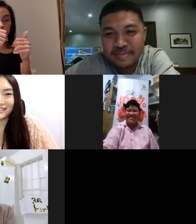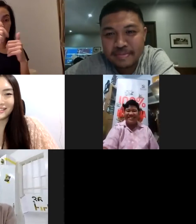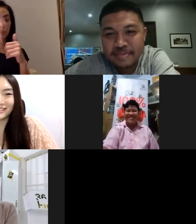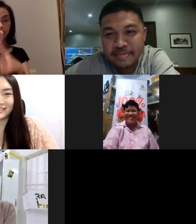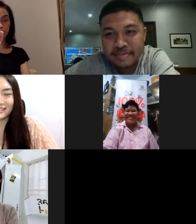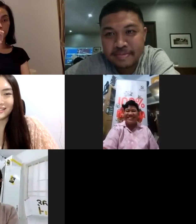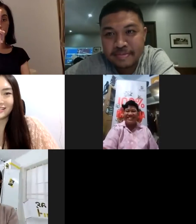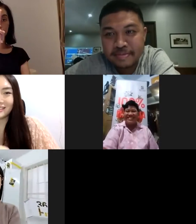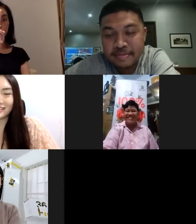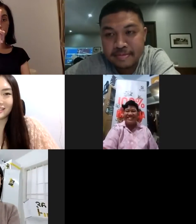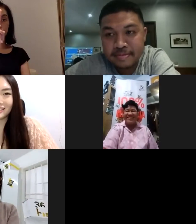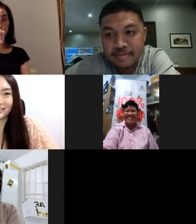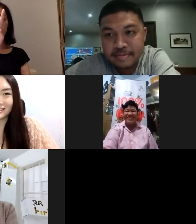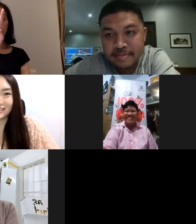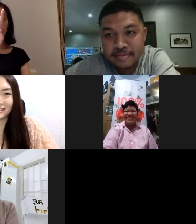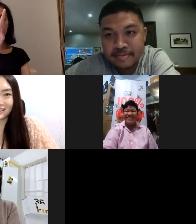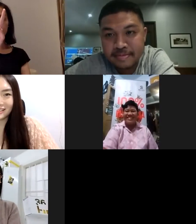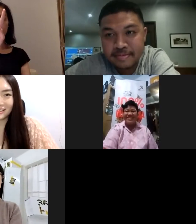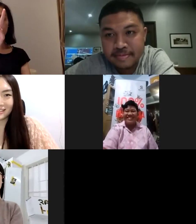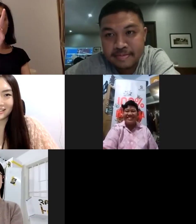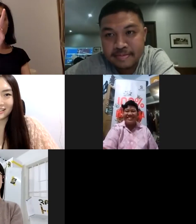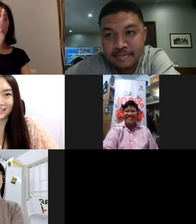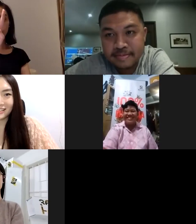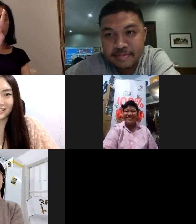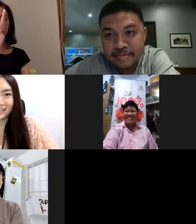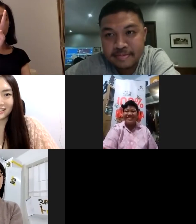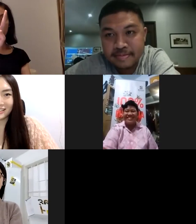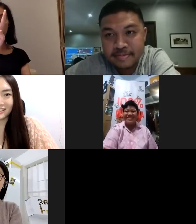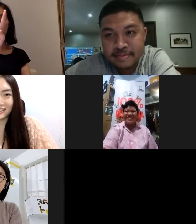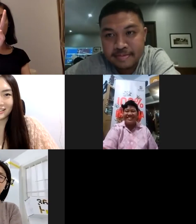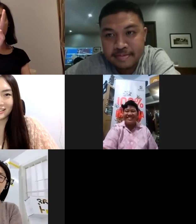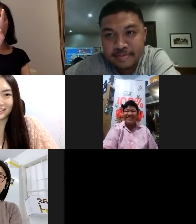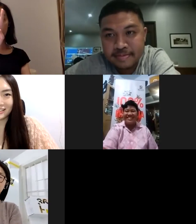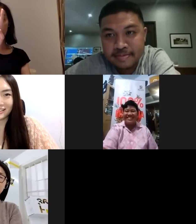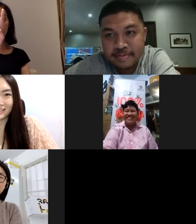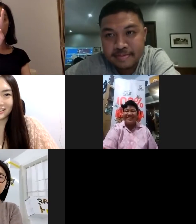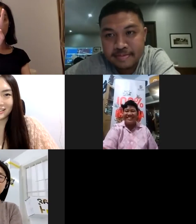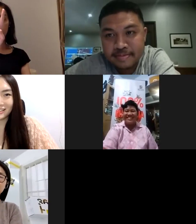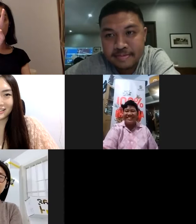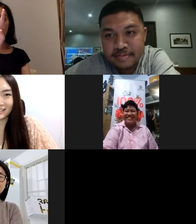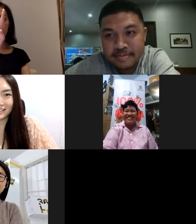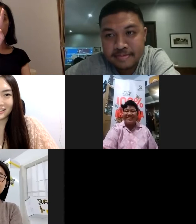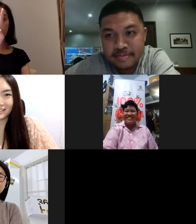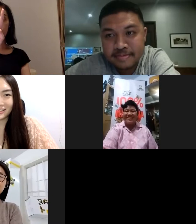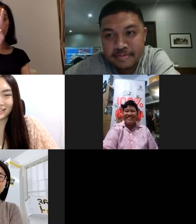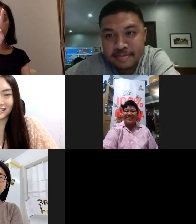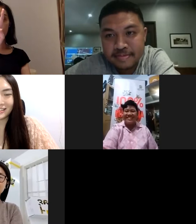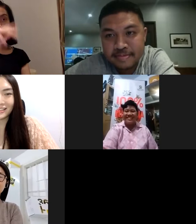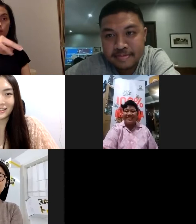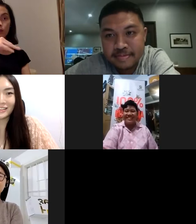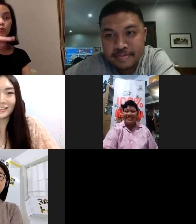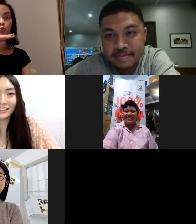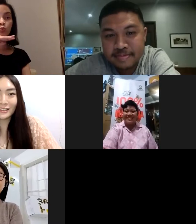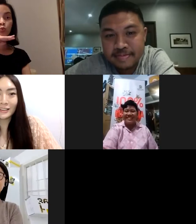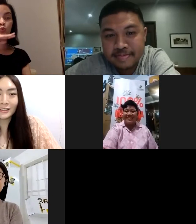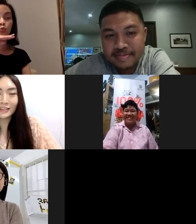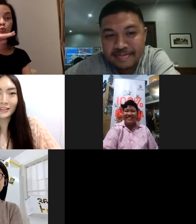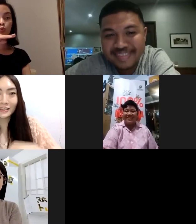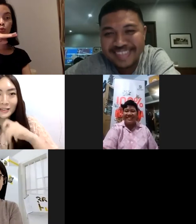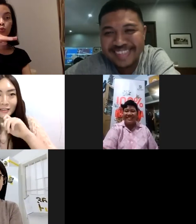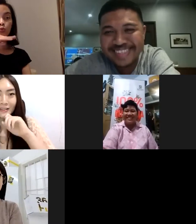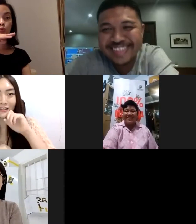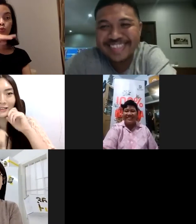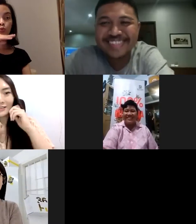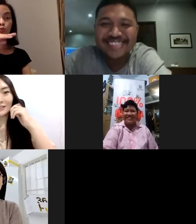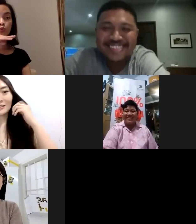1, 2, 3. Wait. Wait. Oh, let's do